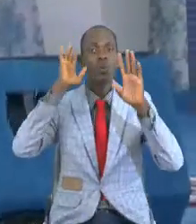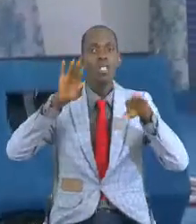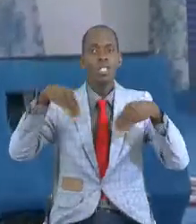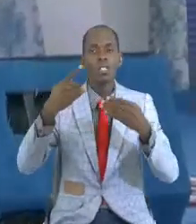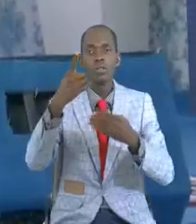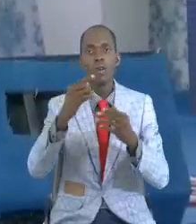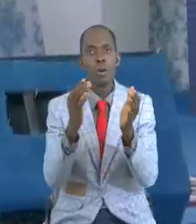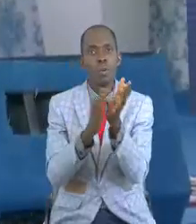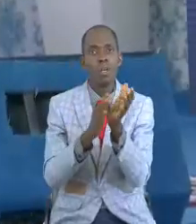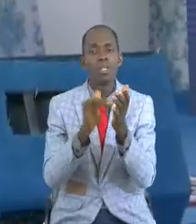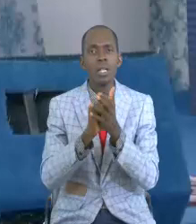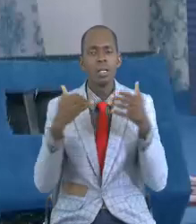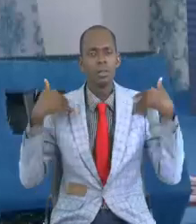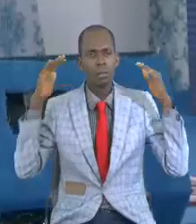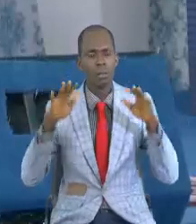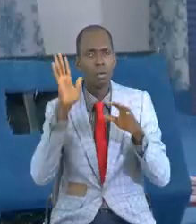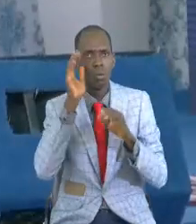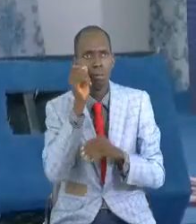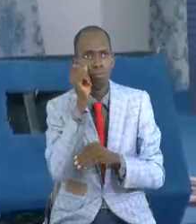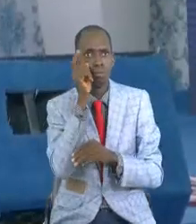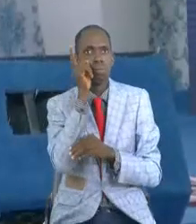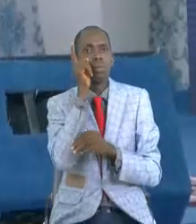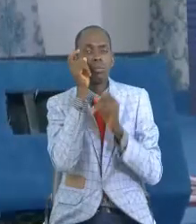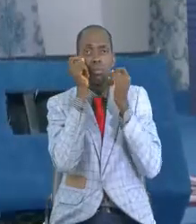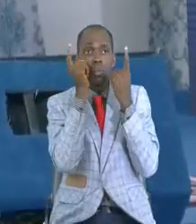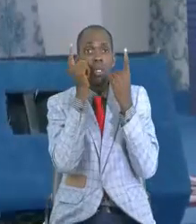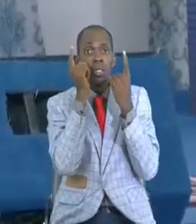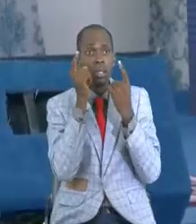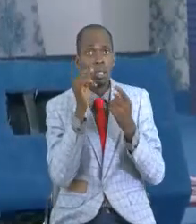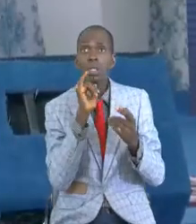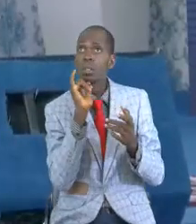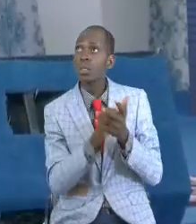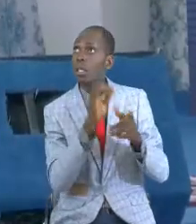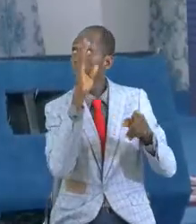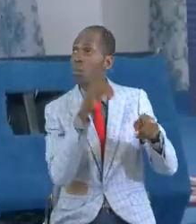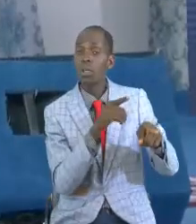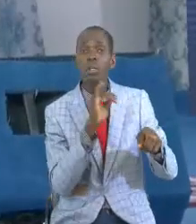angels will look at you and say, what? Is that the man? Is that the